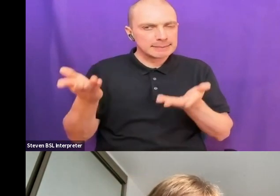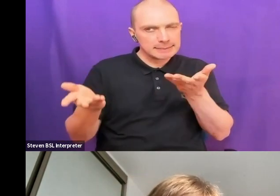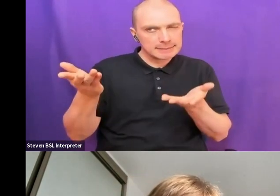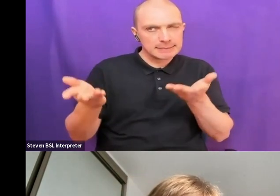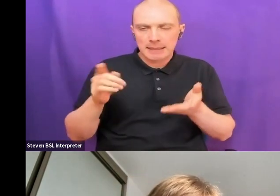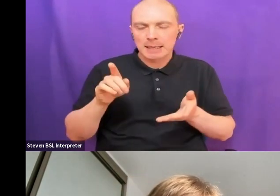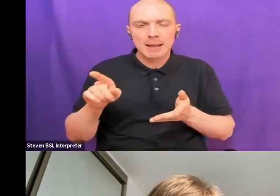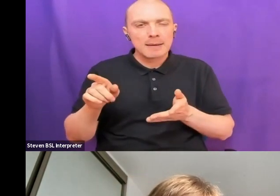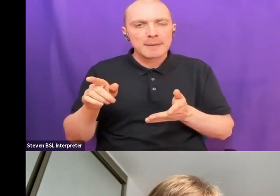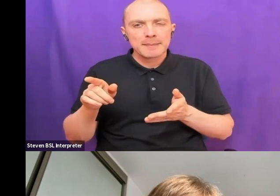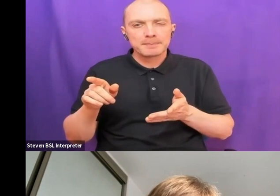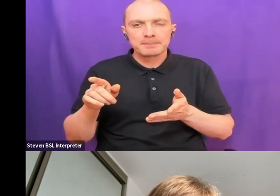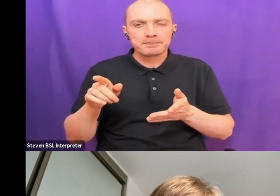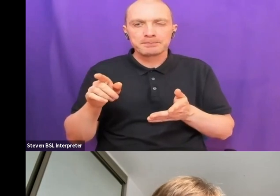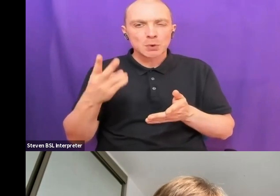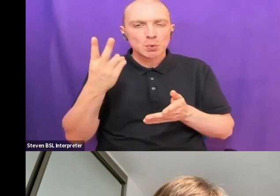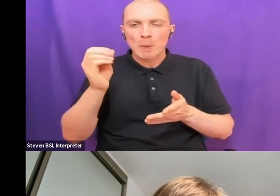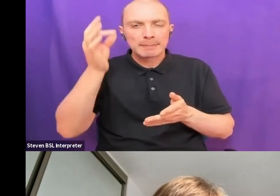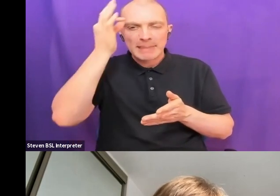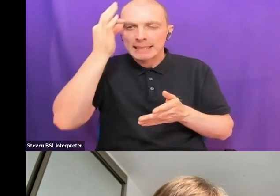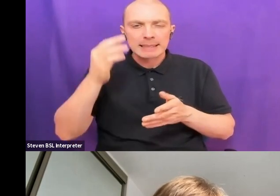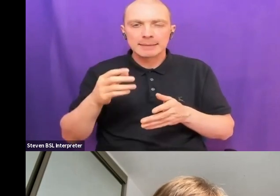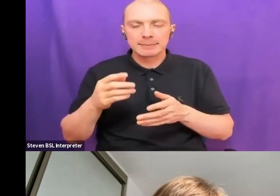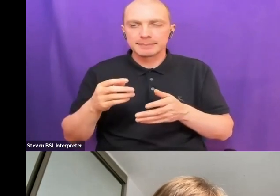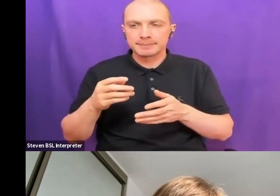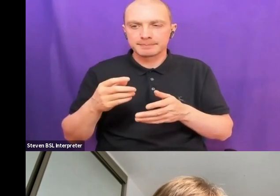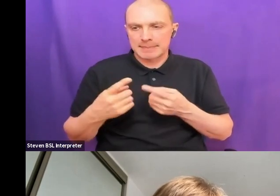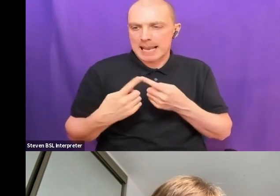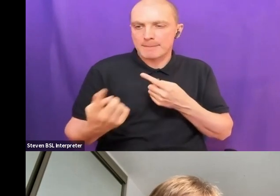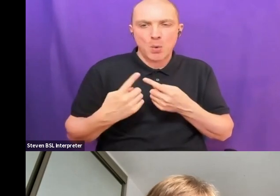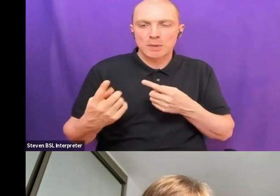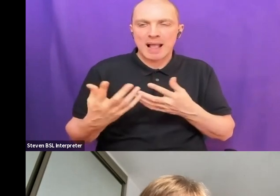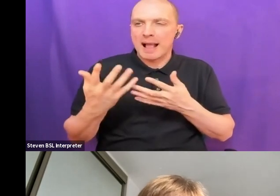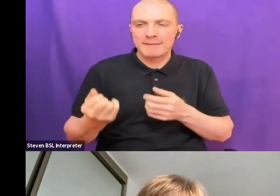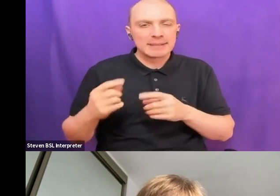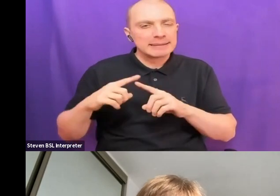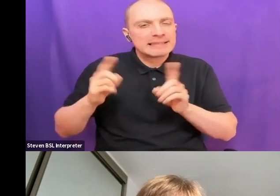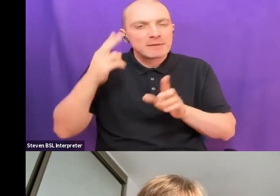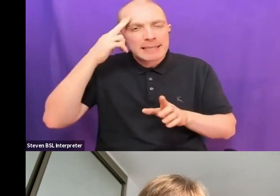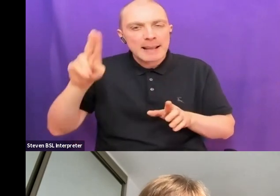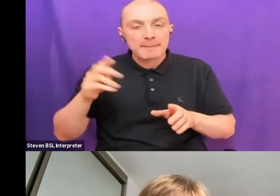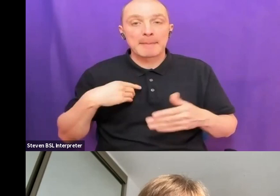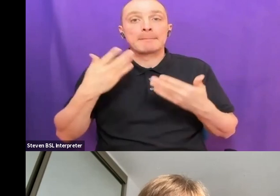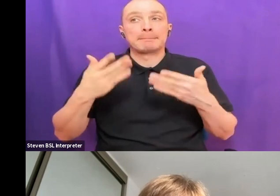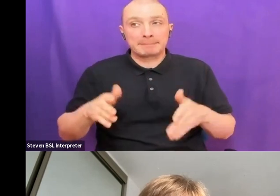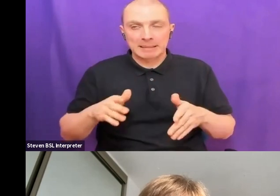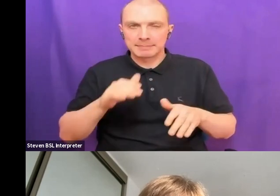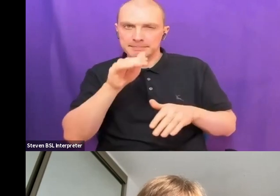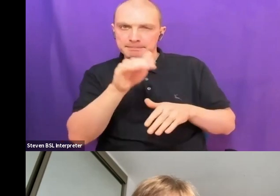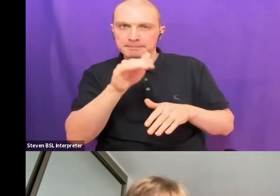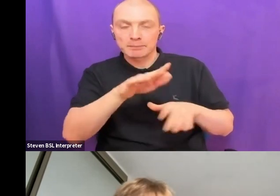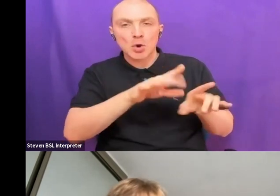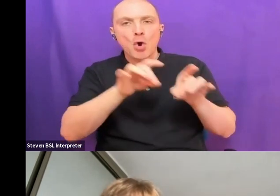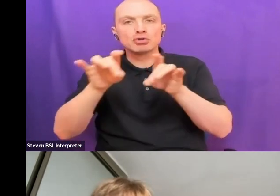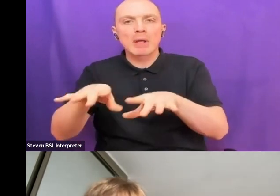We met colleagues from Melbourne a couple of months ago via Zoom, which was great. It used to be in the olden